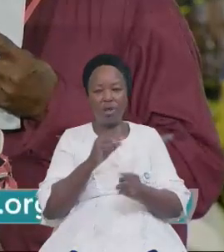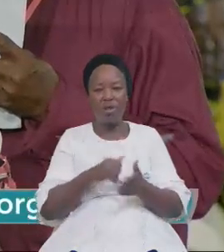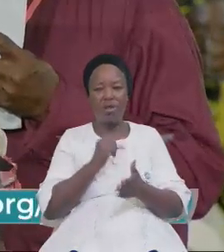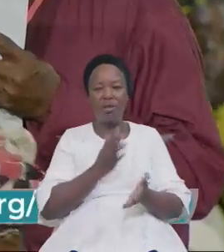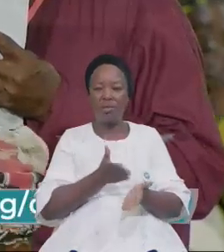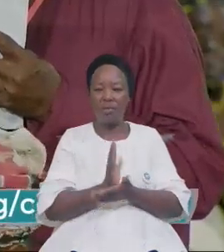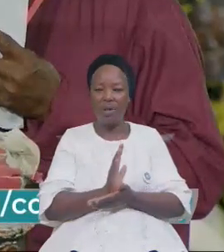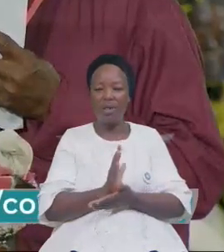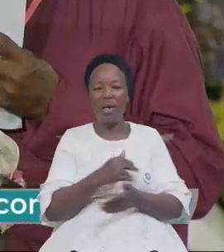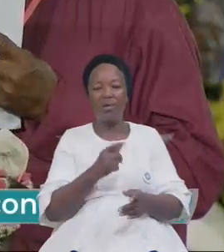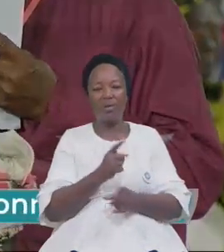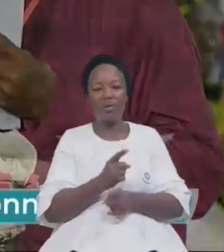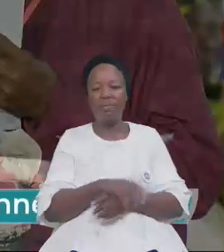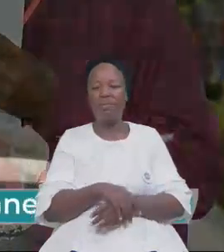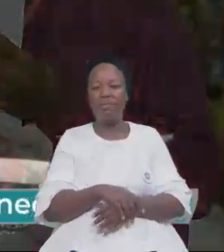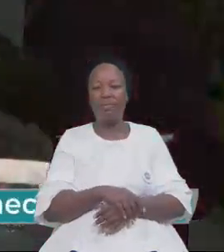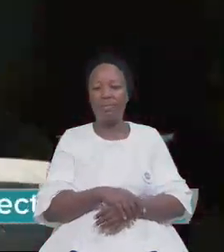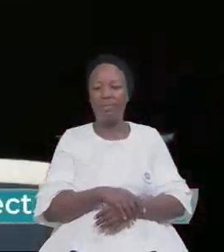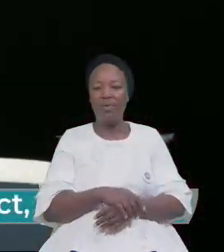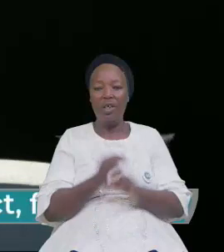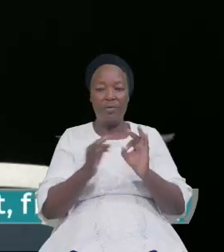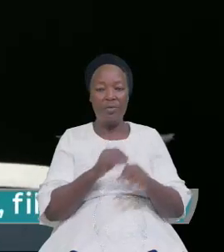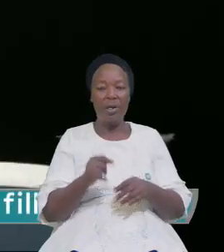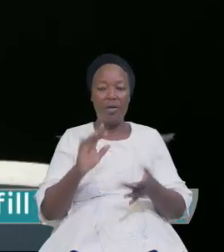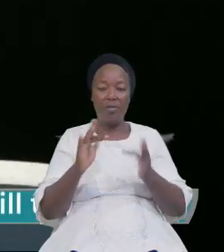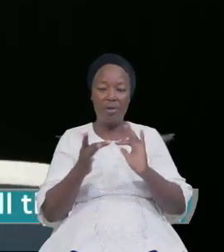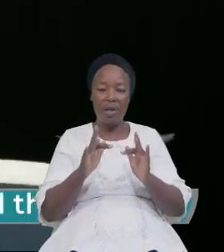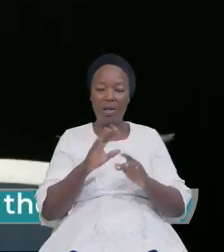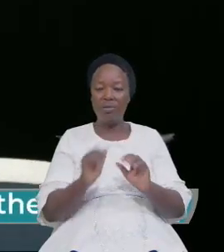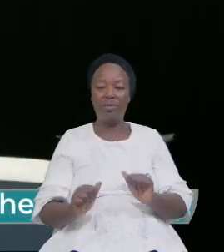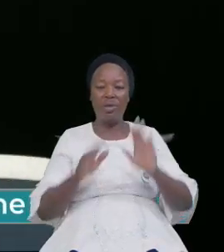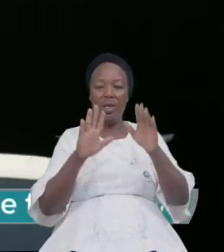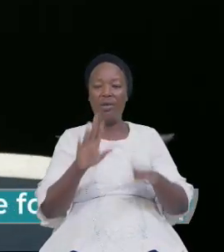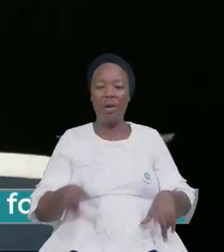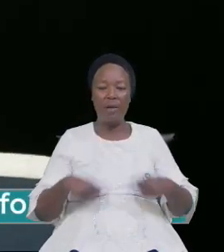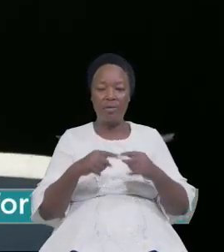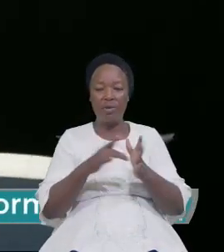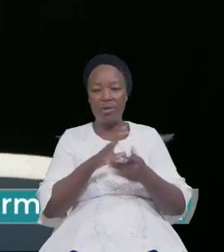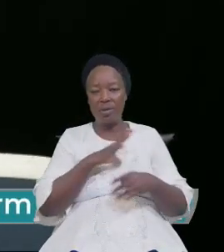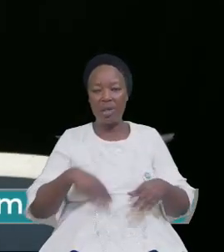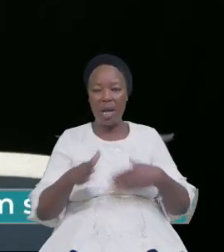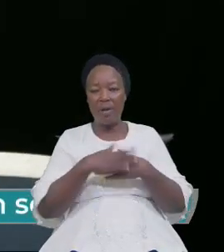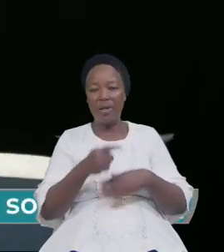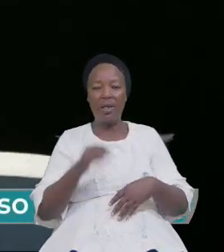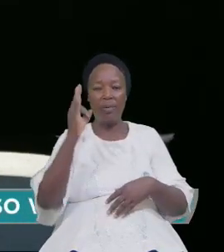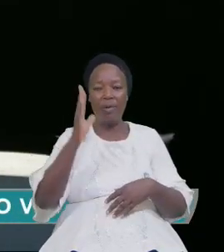If you are watching online and you gave your life to Christ after this pastor's message this